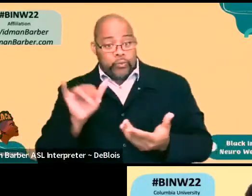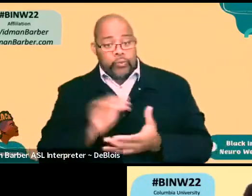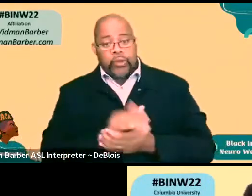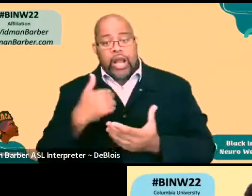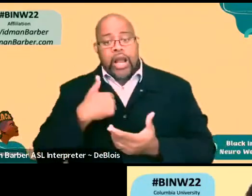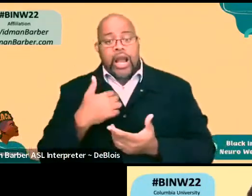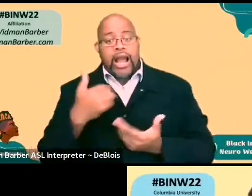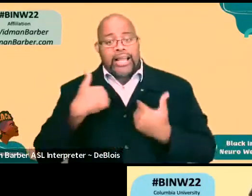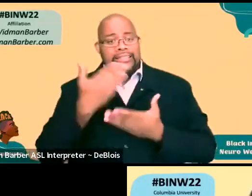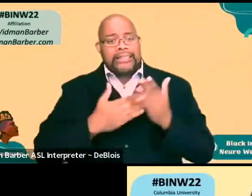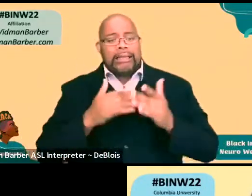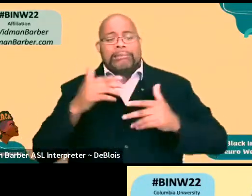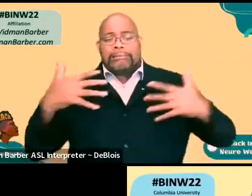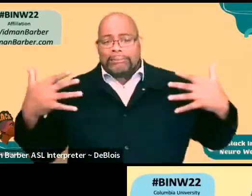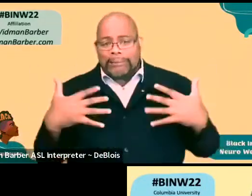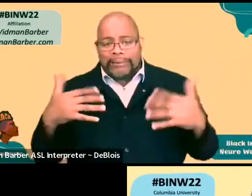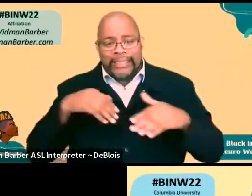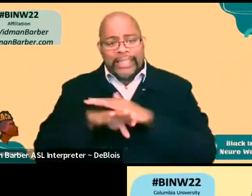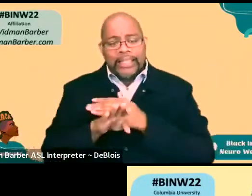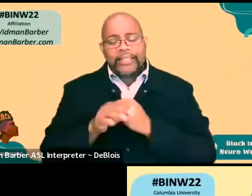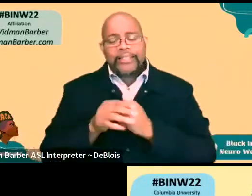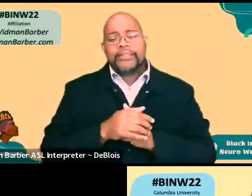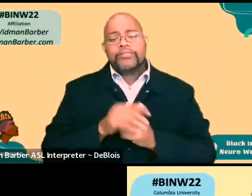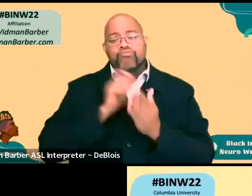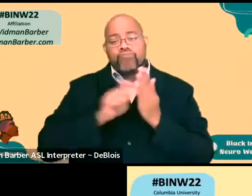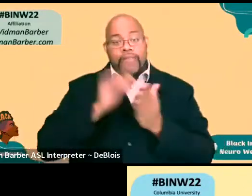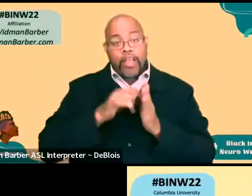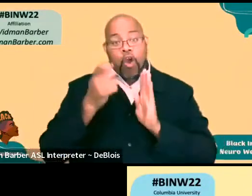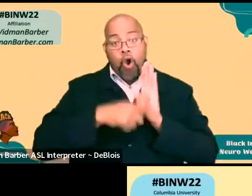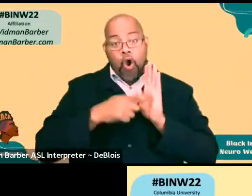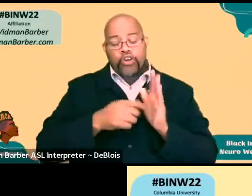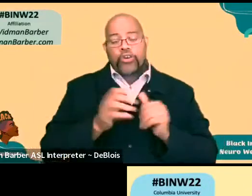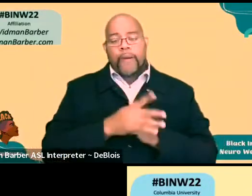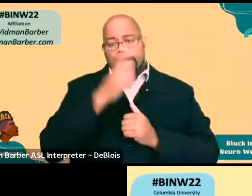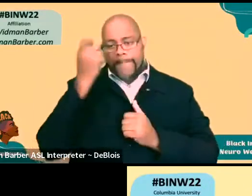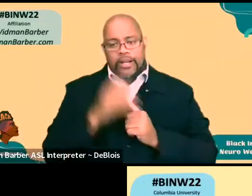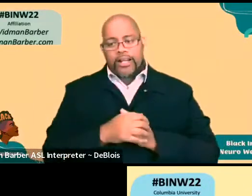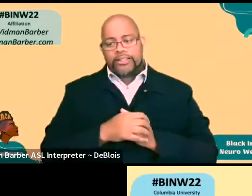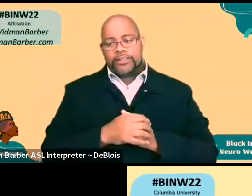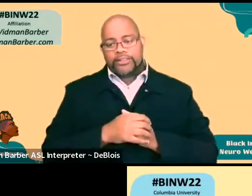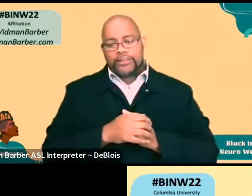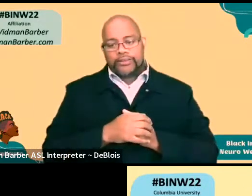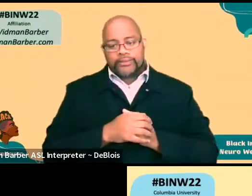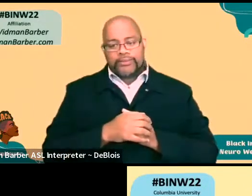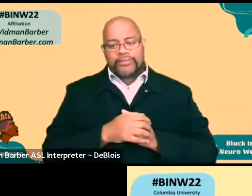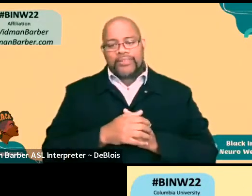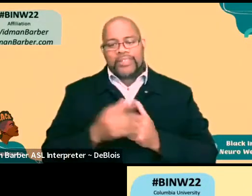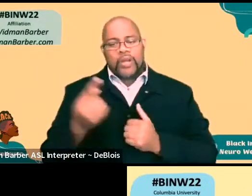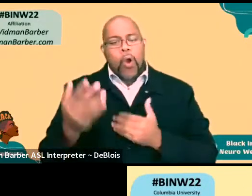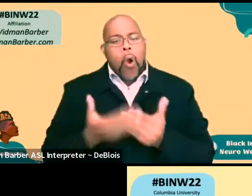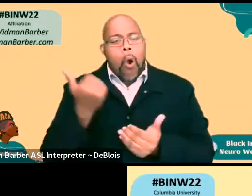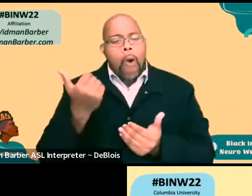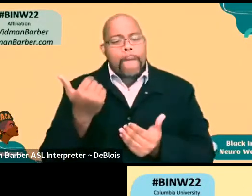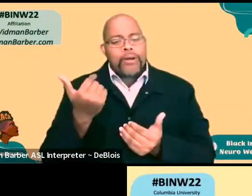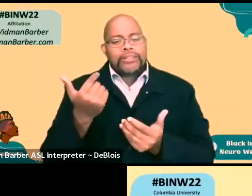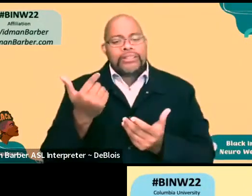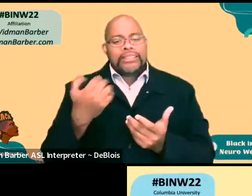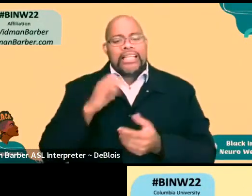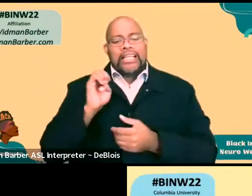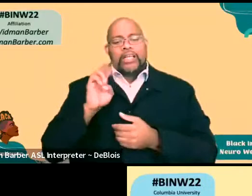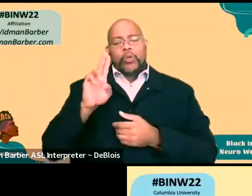I had some trepidation going into writing this article, even because there's almost a